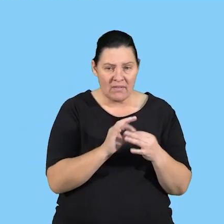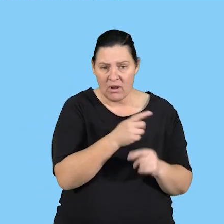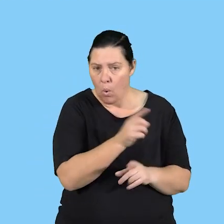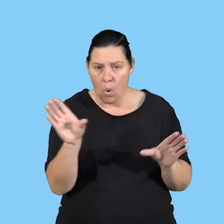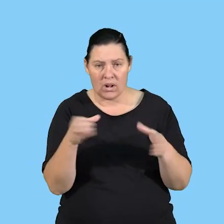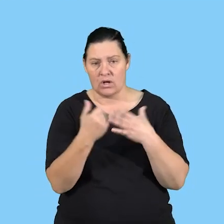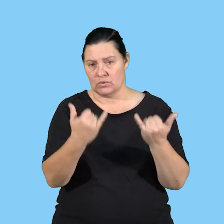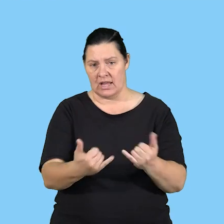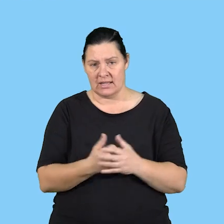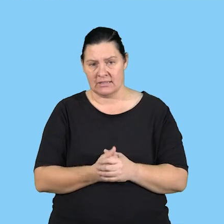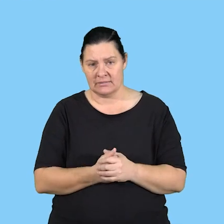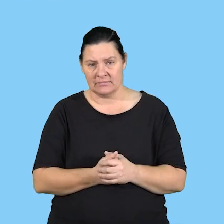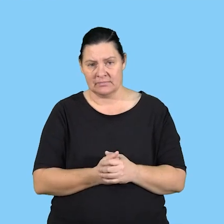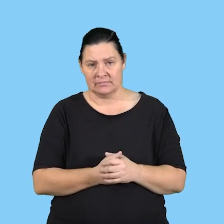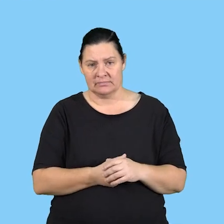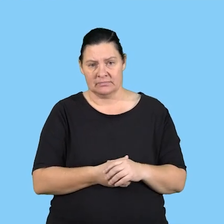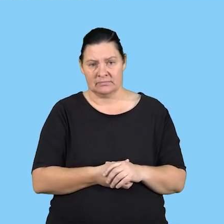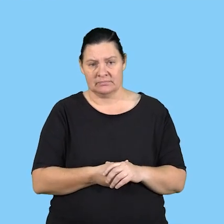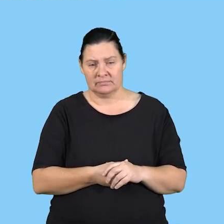in all classes today.